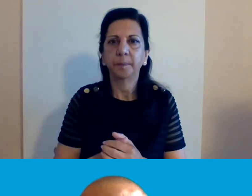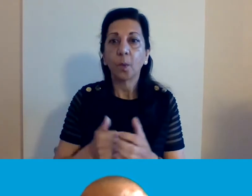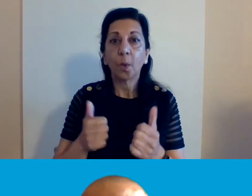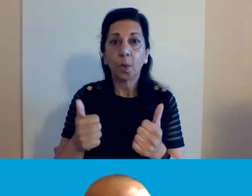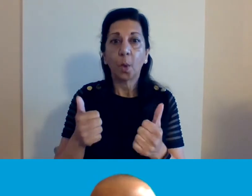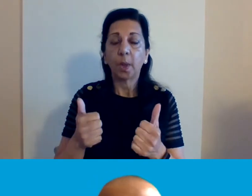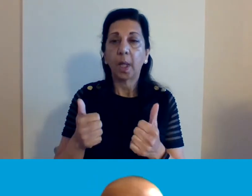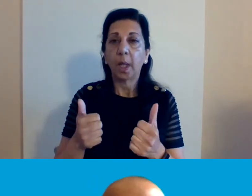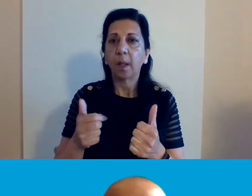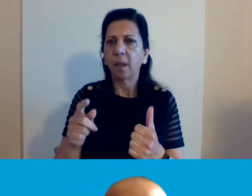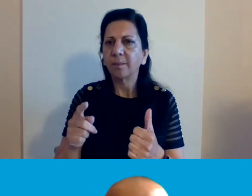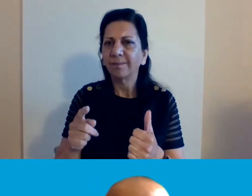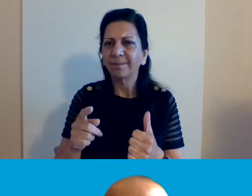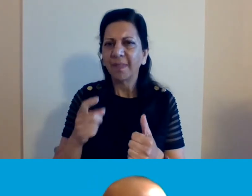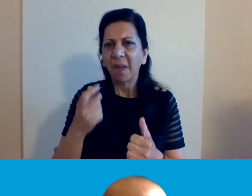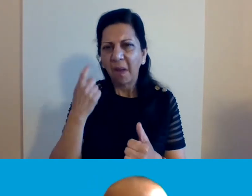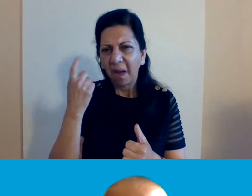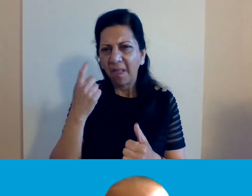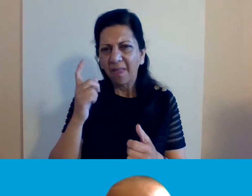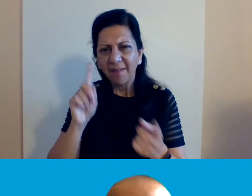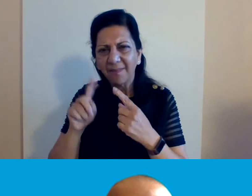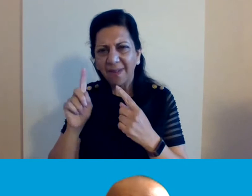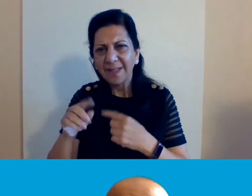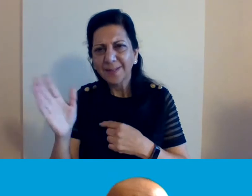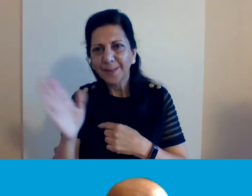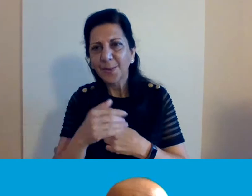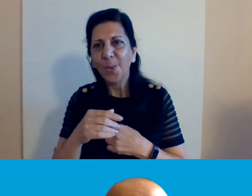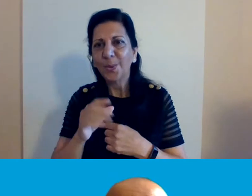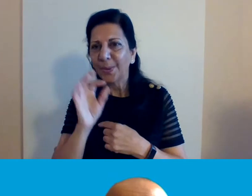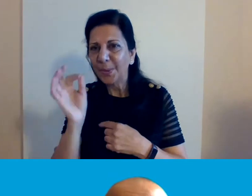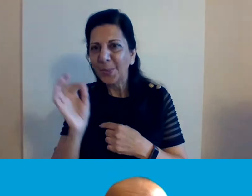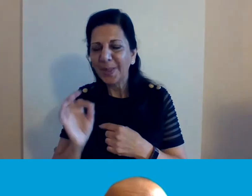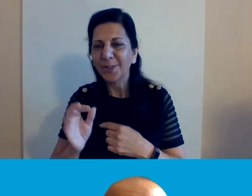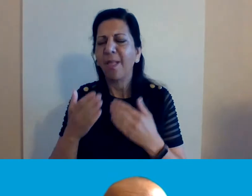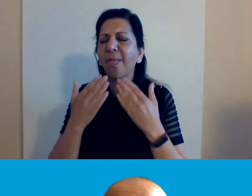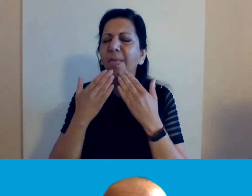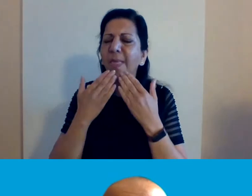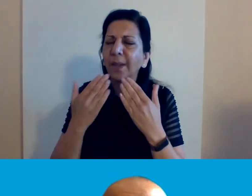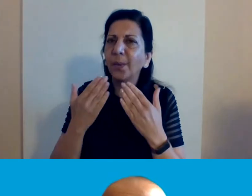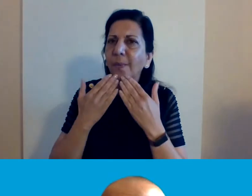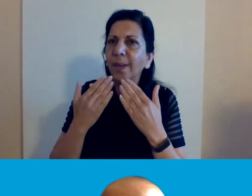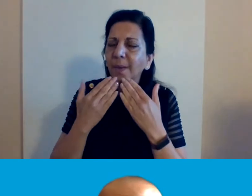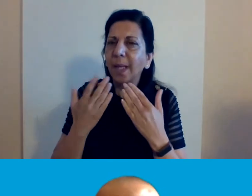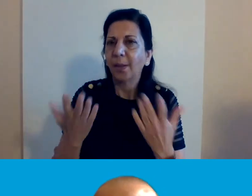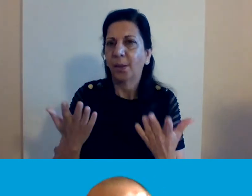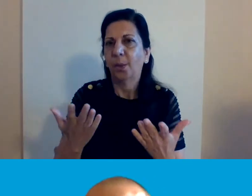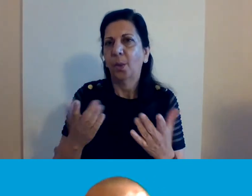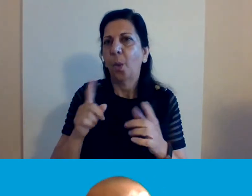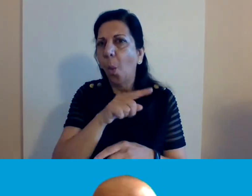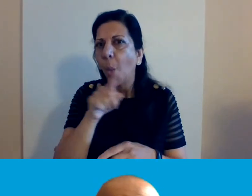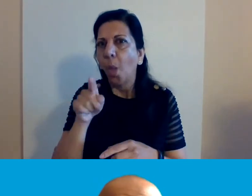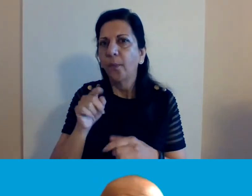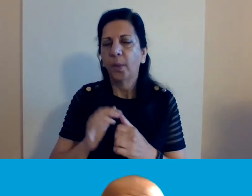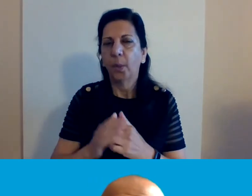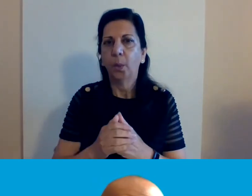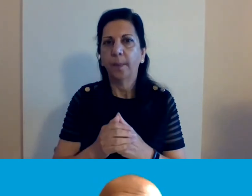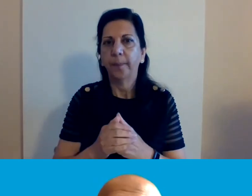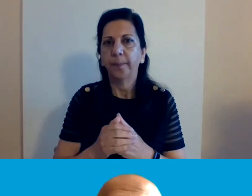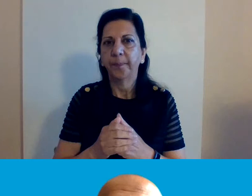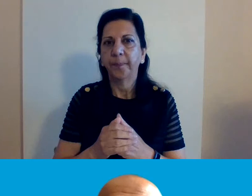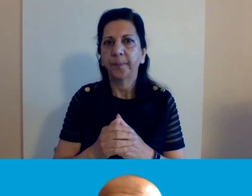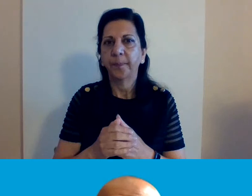questions. Thank you, everybody, so much for the questions, which are all really pertinent and relevant, and also for just